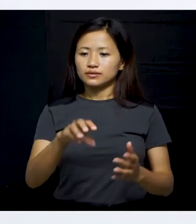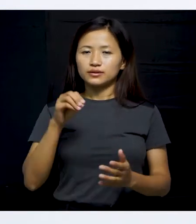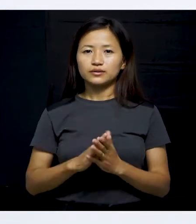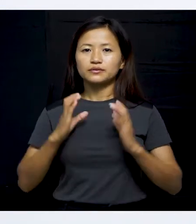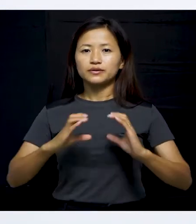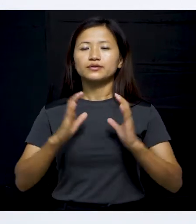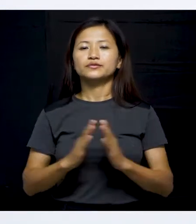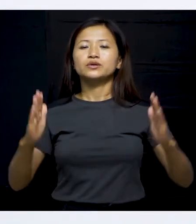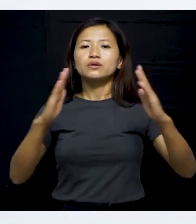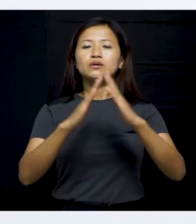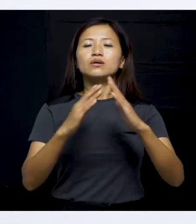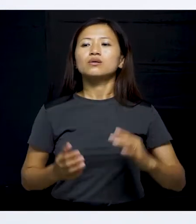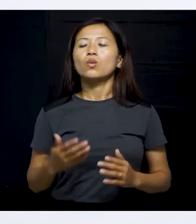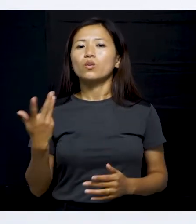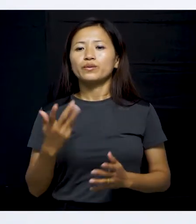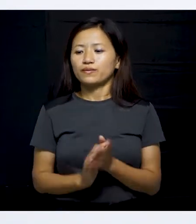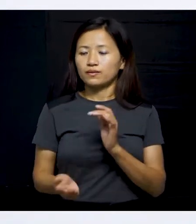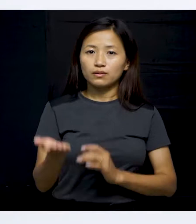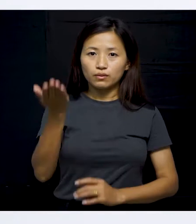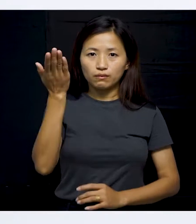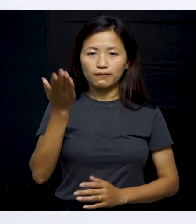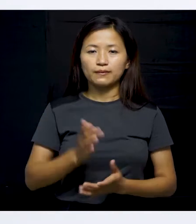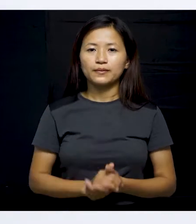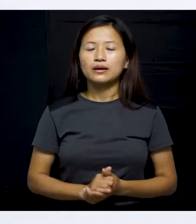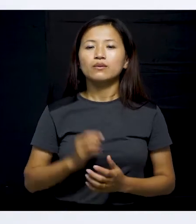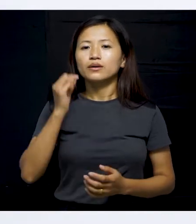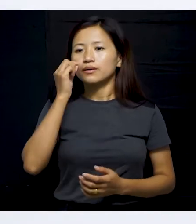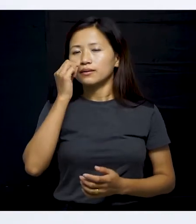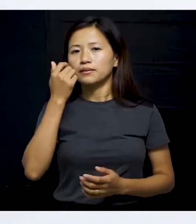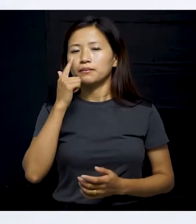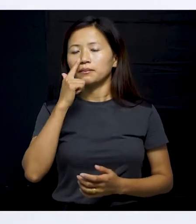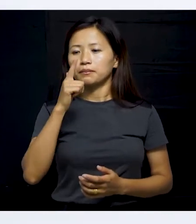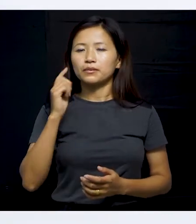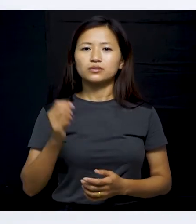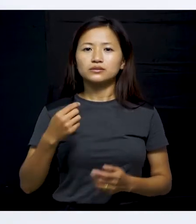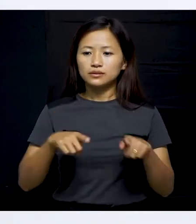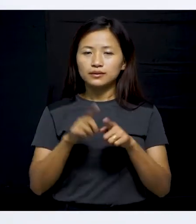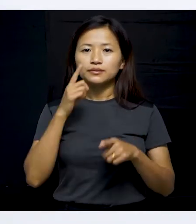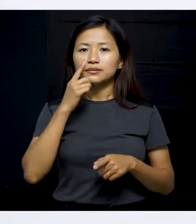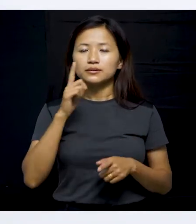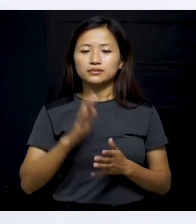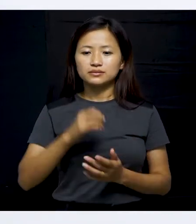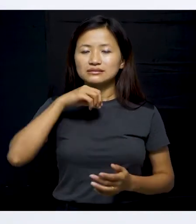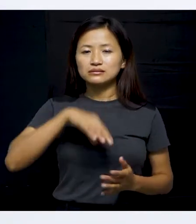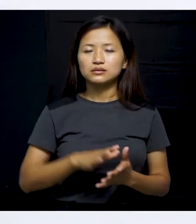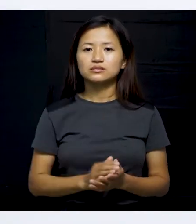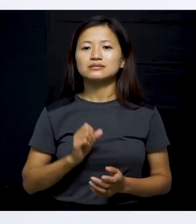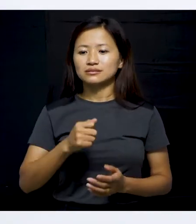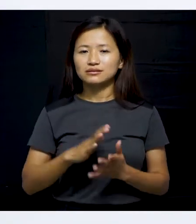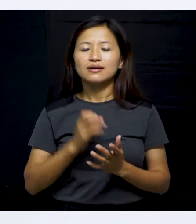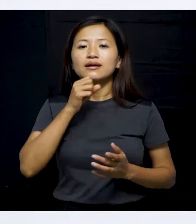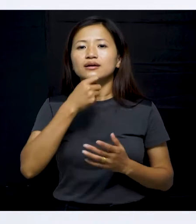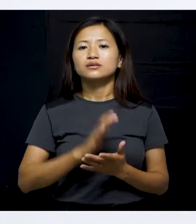when they grow up. So usually the young boys and the young girls of Morung, they have this certain age where they